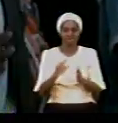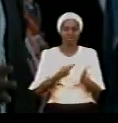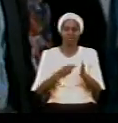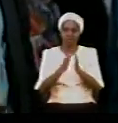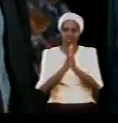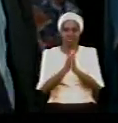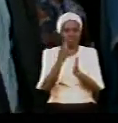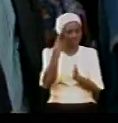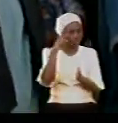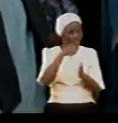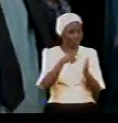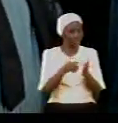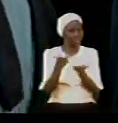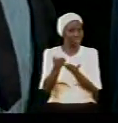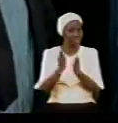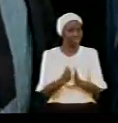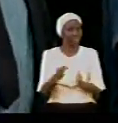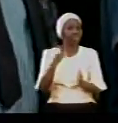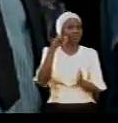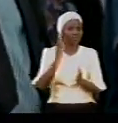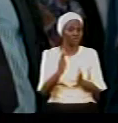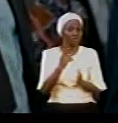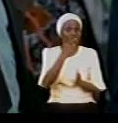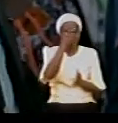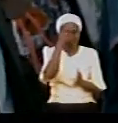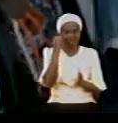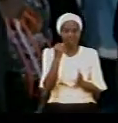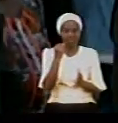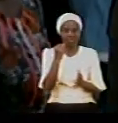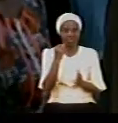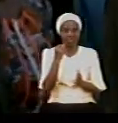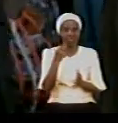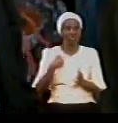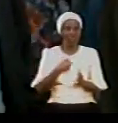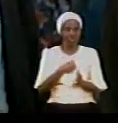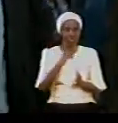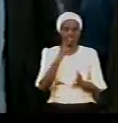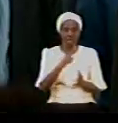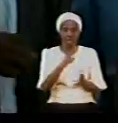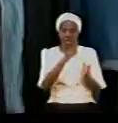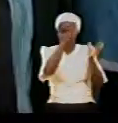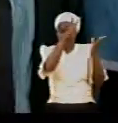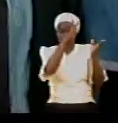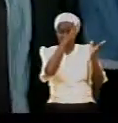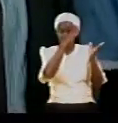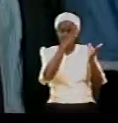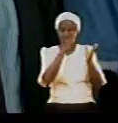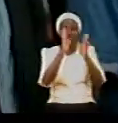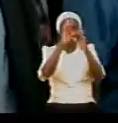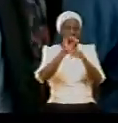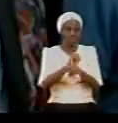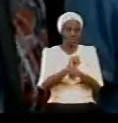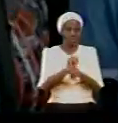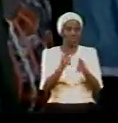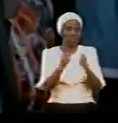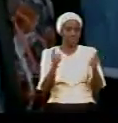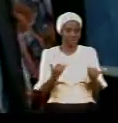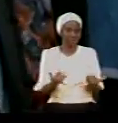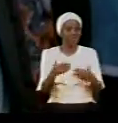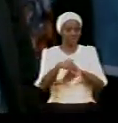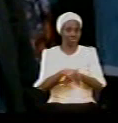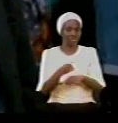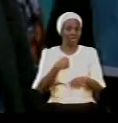expecting unprecedented miracles tonight. We're expecting compound miracles tonight.